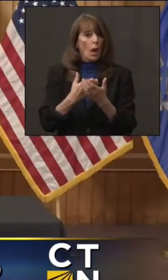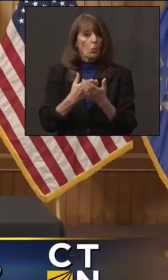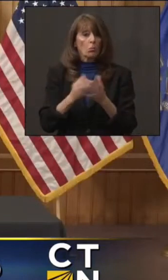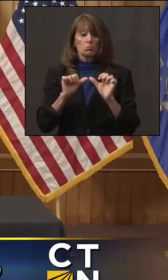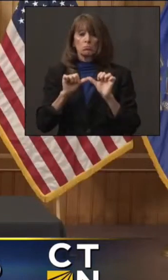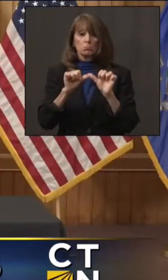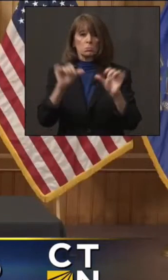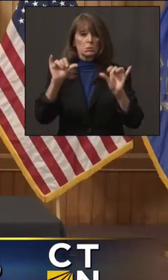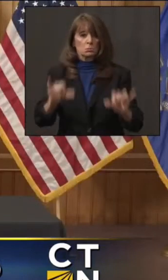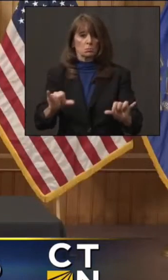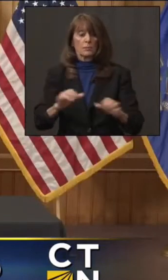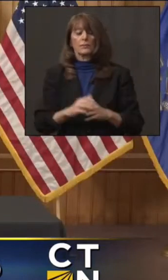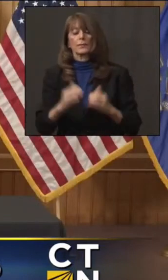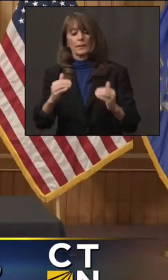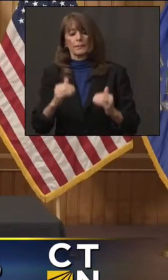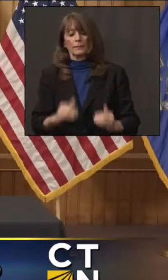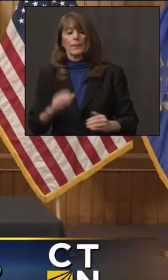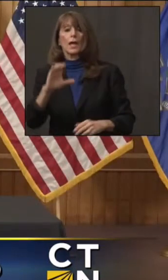The Connecticut Mirror.